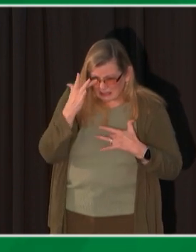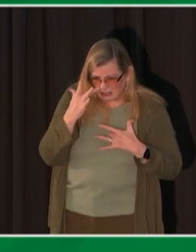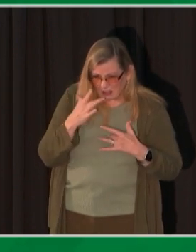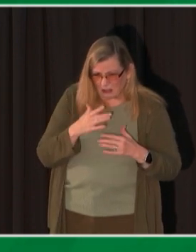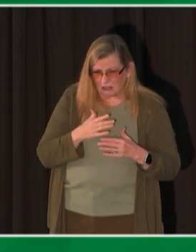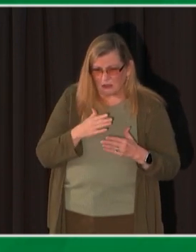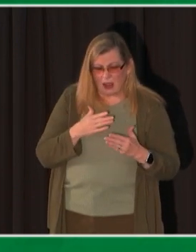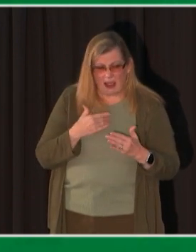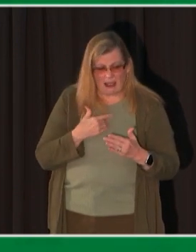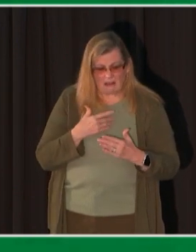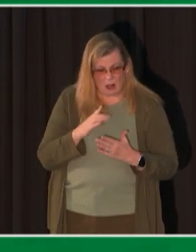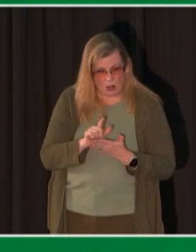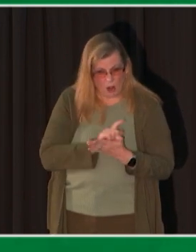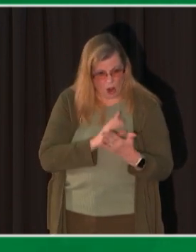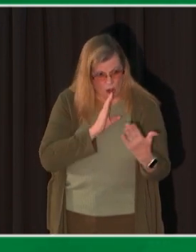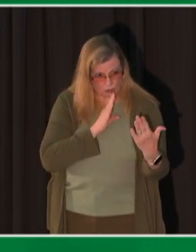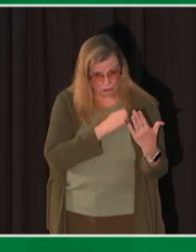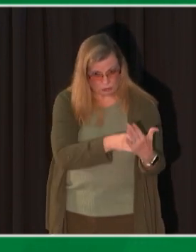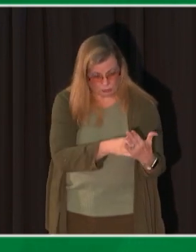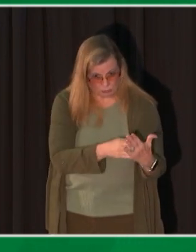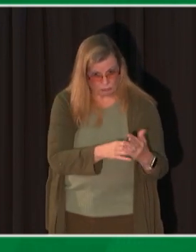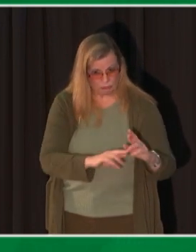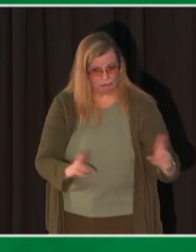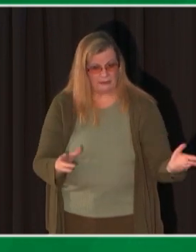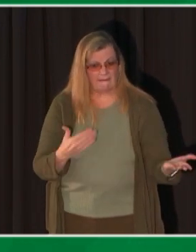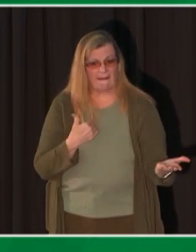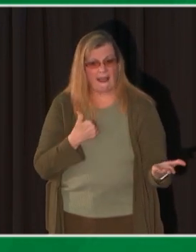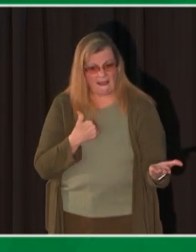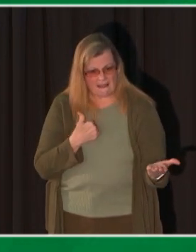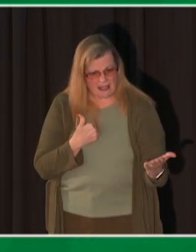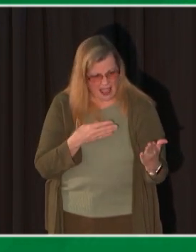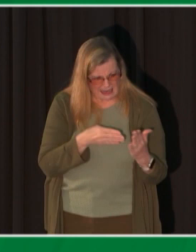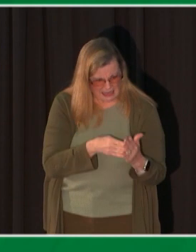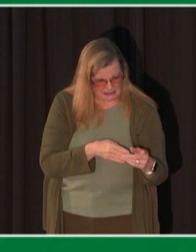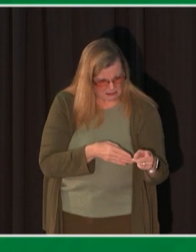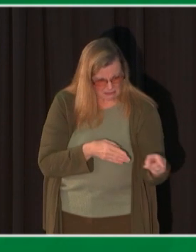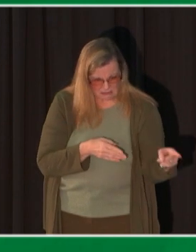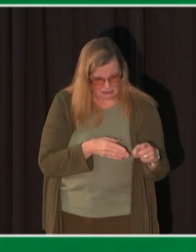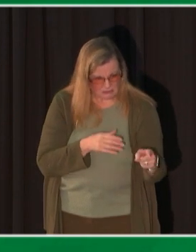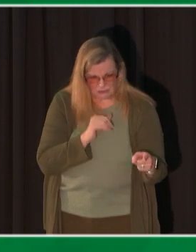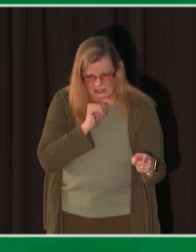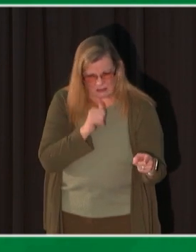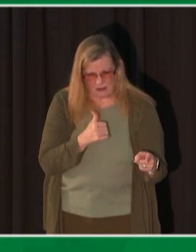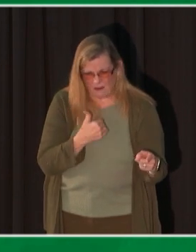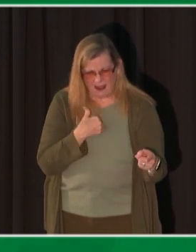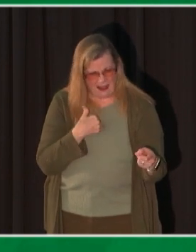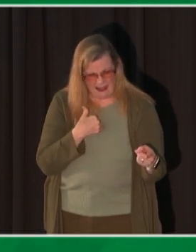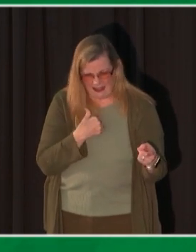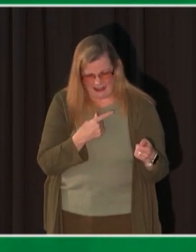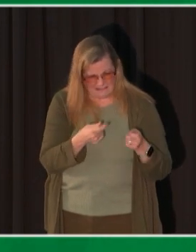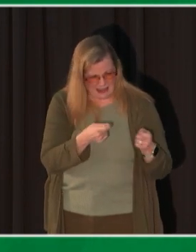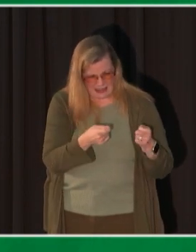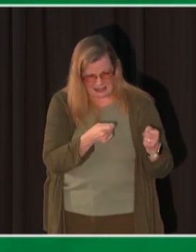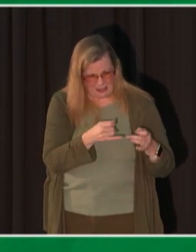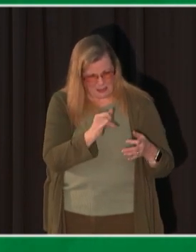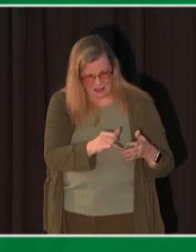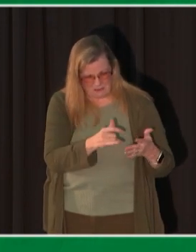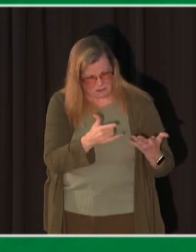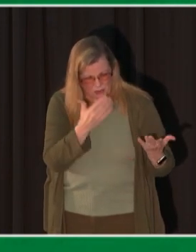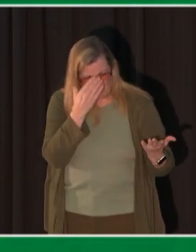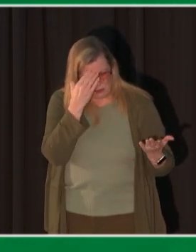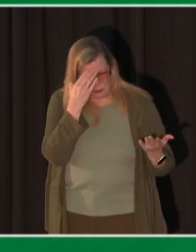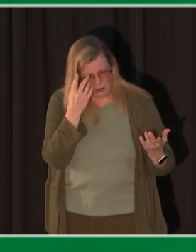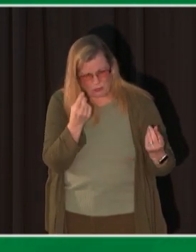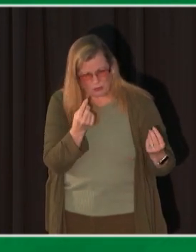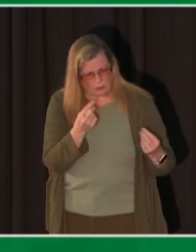can handle the pandemic with its staff alone, or do you think they need additional support? I haven't seen a lawsuit and I